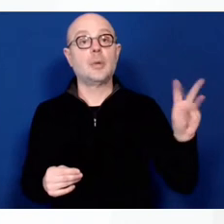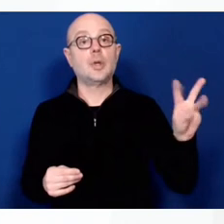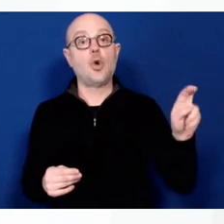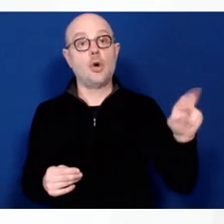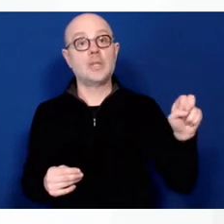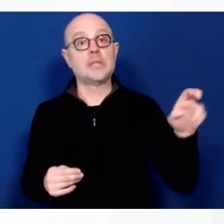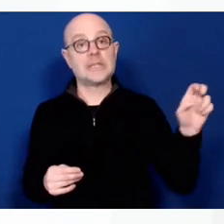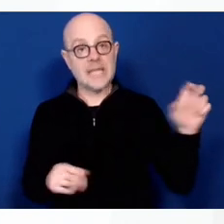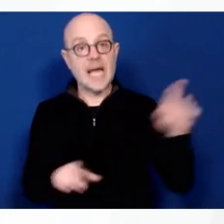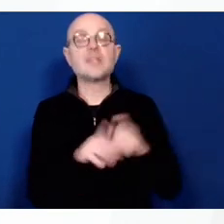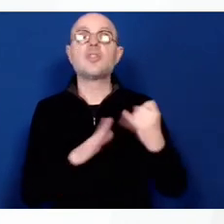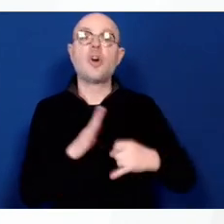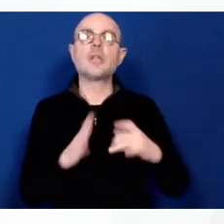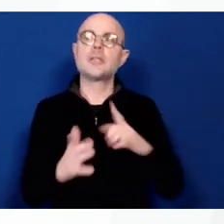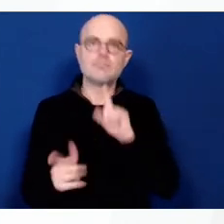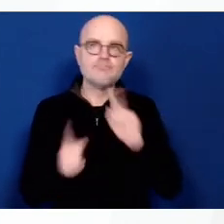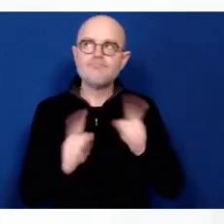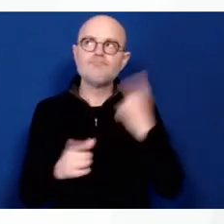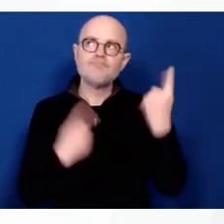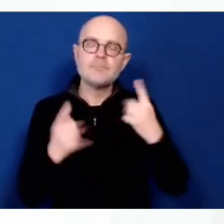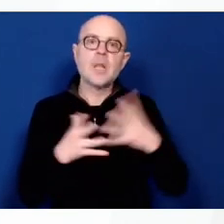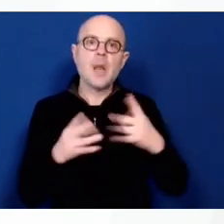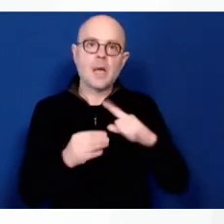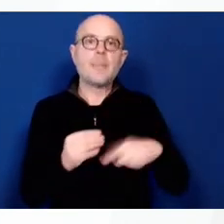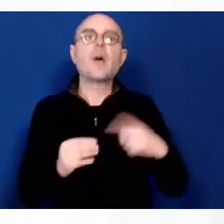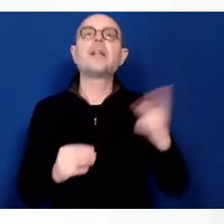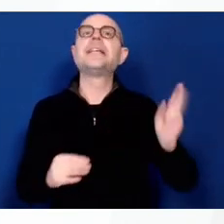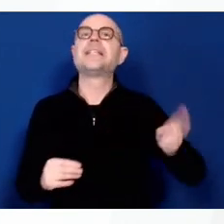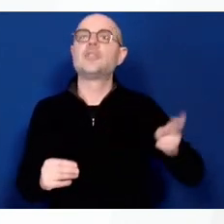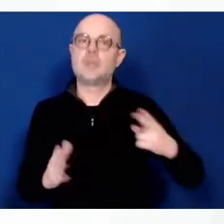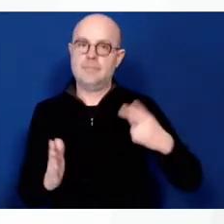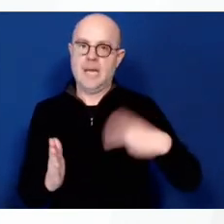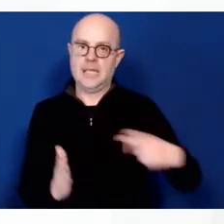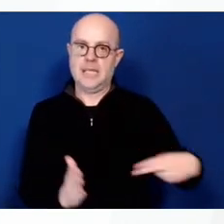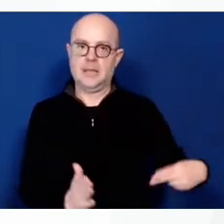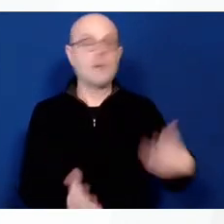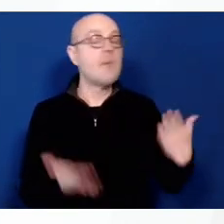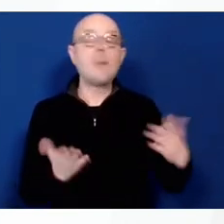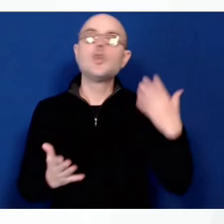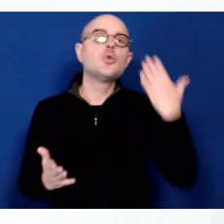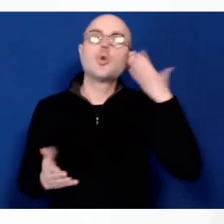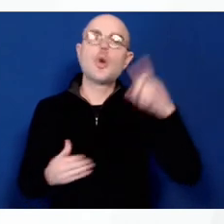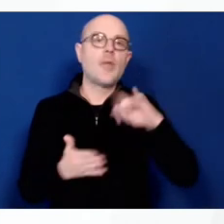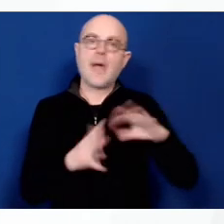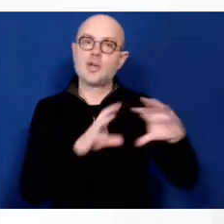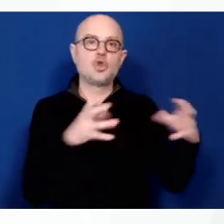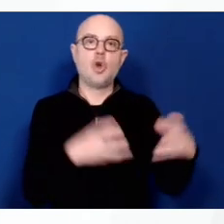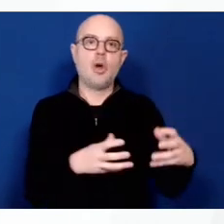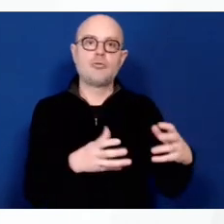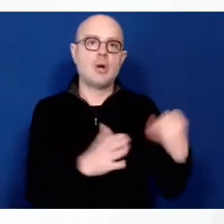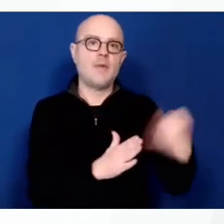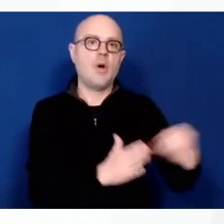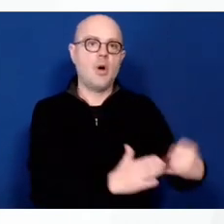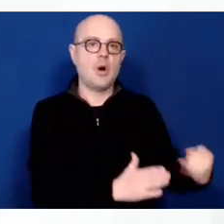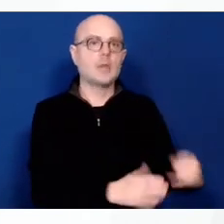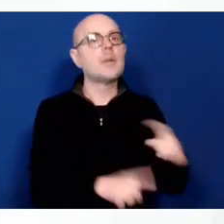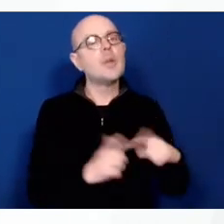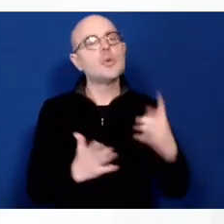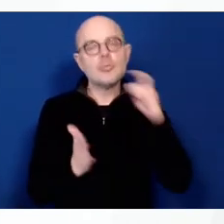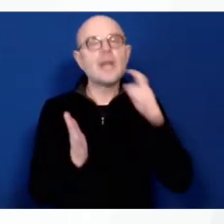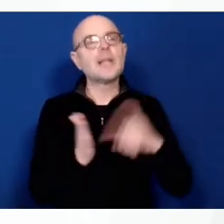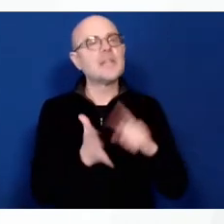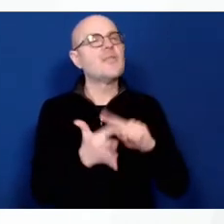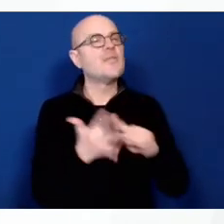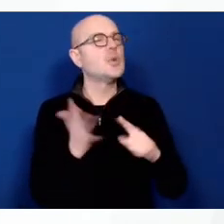American tradition of history painting. Even if you haven't heard of that genre before, you might recognize some famous examples, like